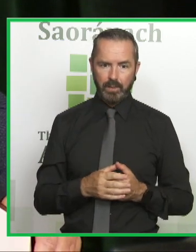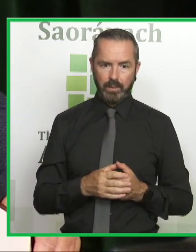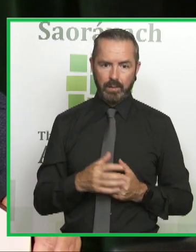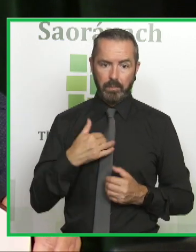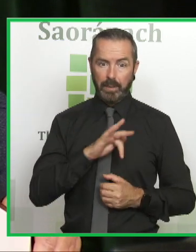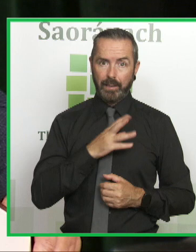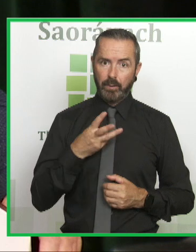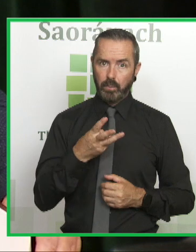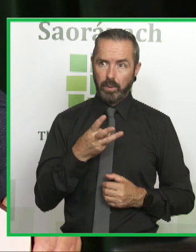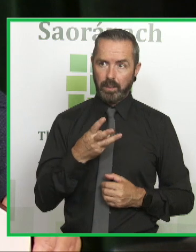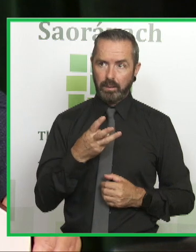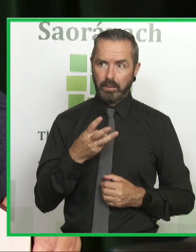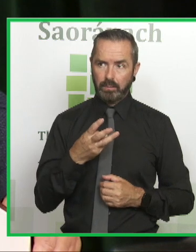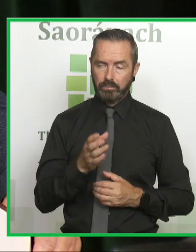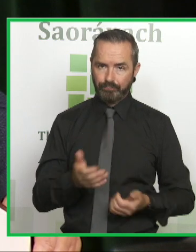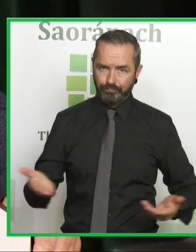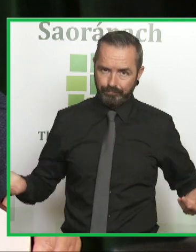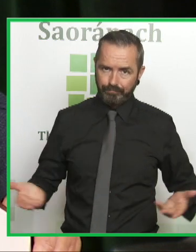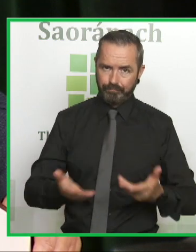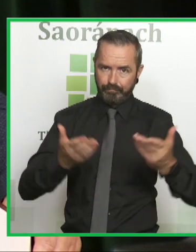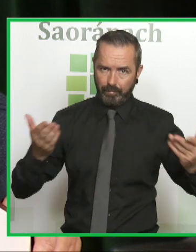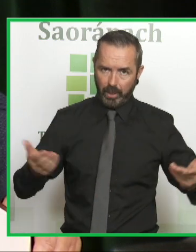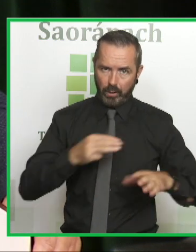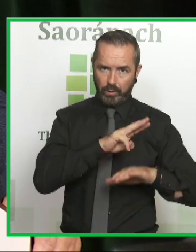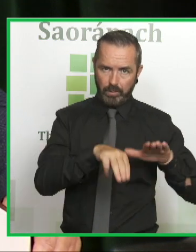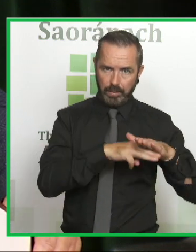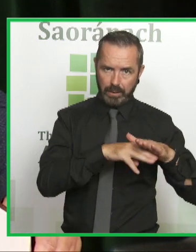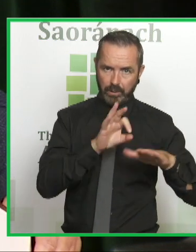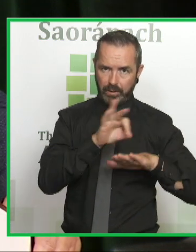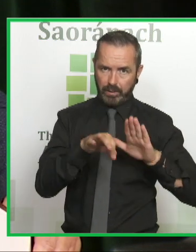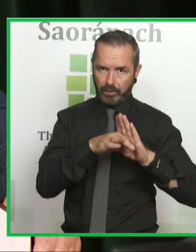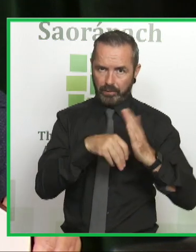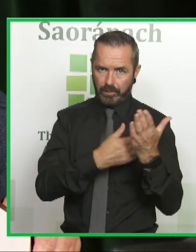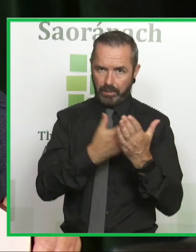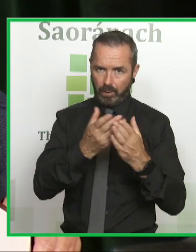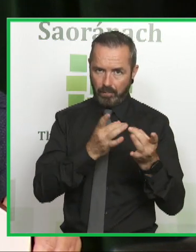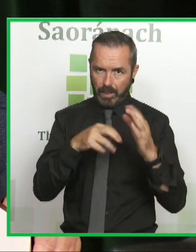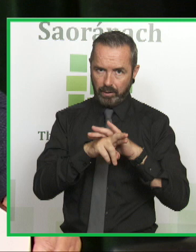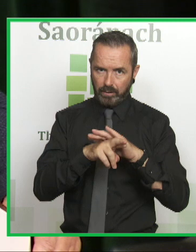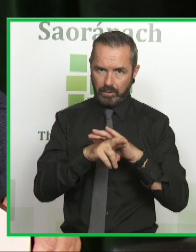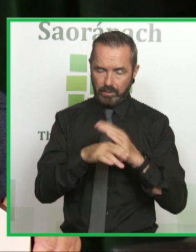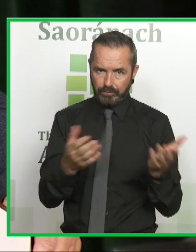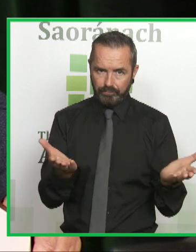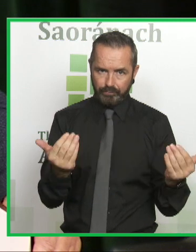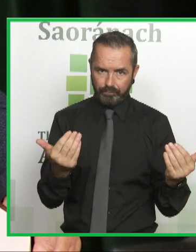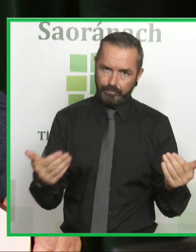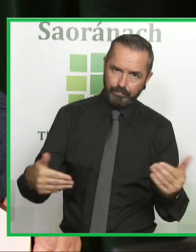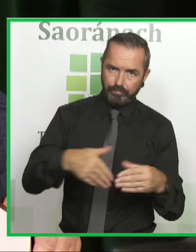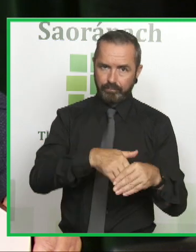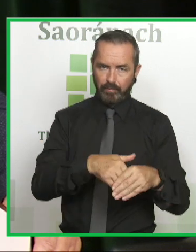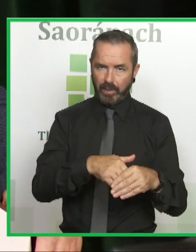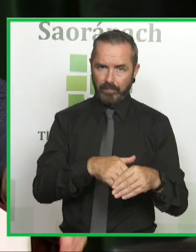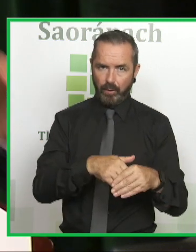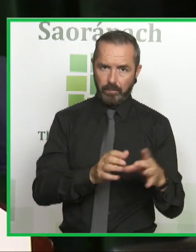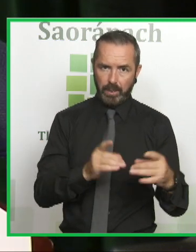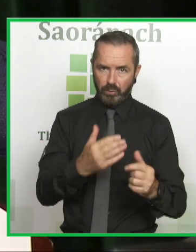call once again, to ministers, to government, to legislators, really get our act together, progress that legislation as a matter of